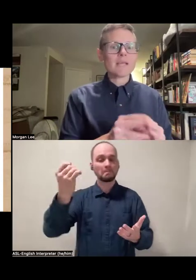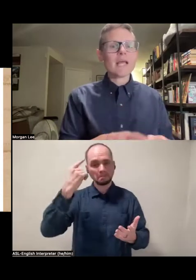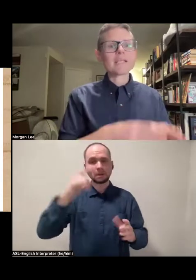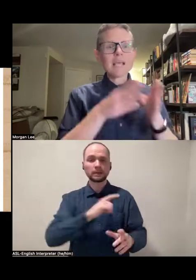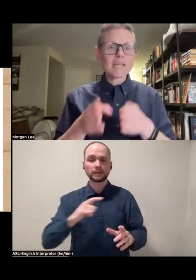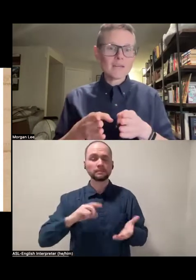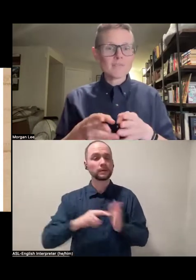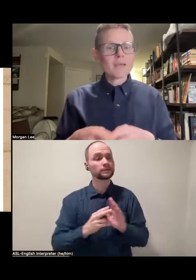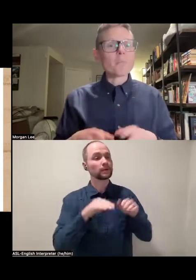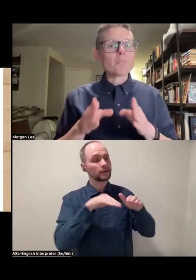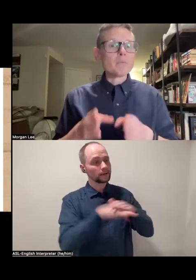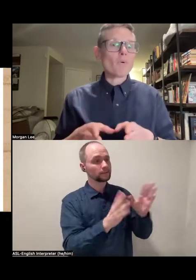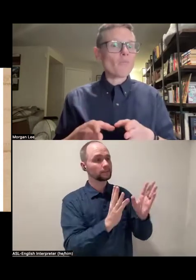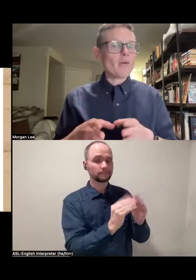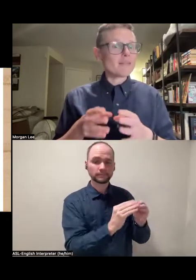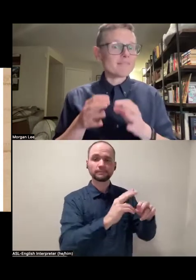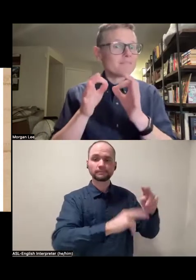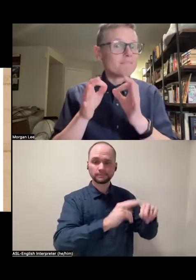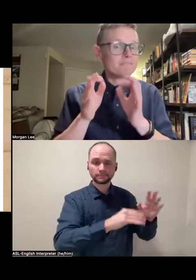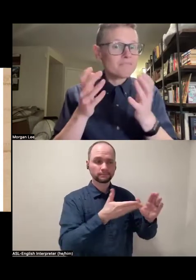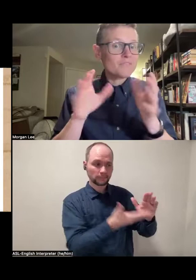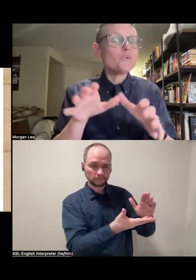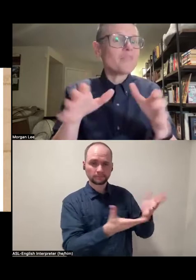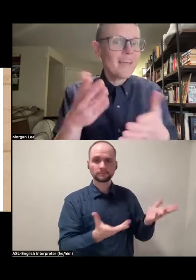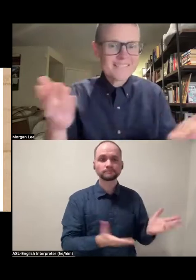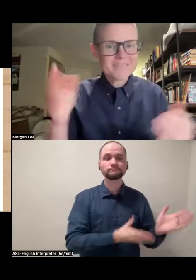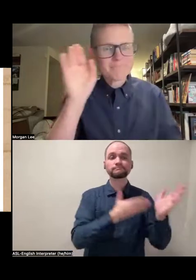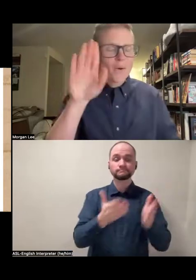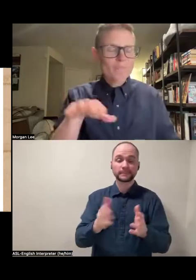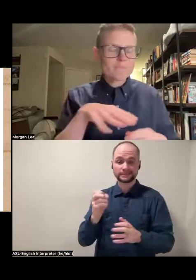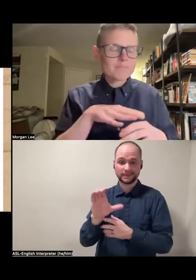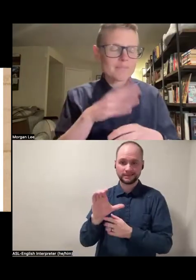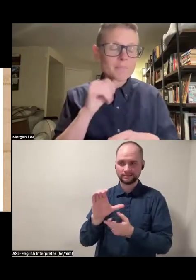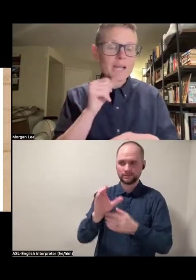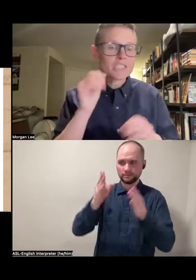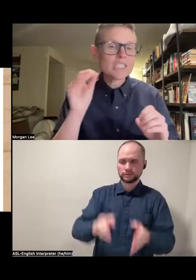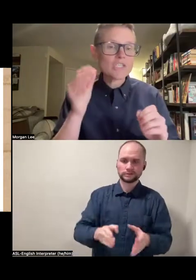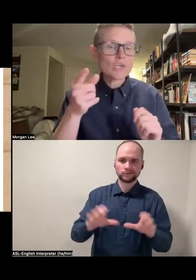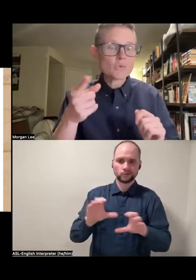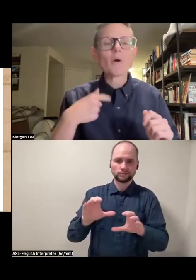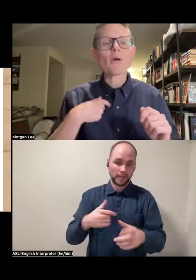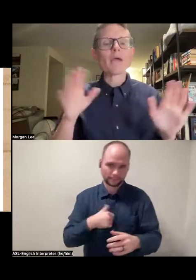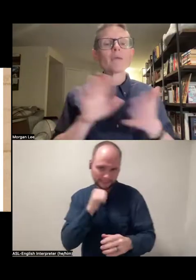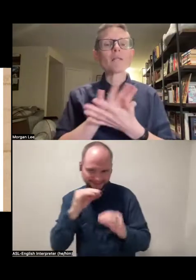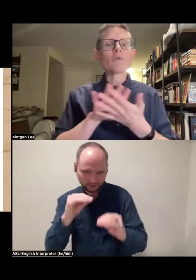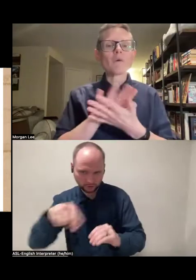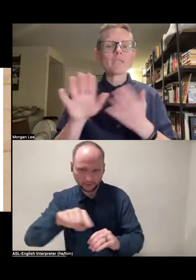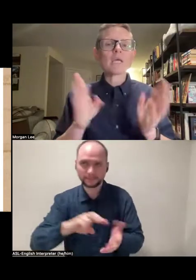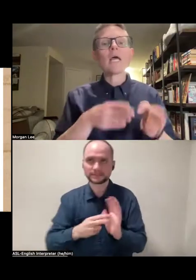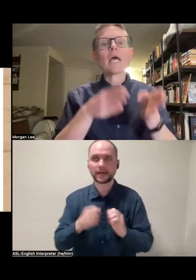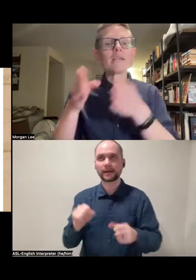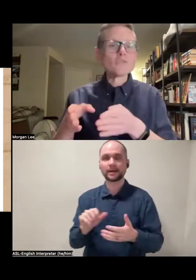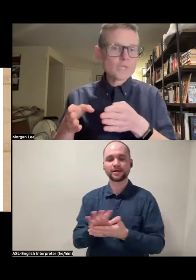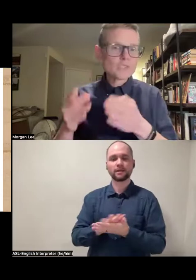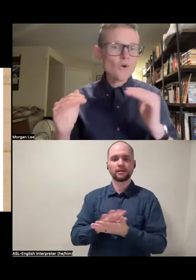buildings. Executive, people that do things. I'm not actually teaching you, so I can be a little